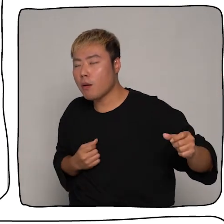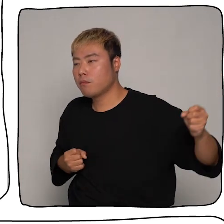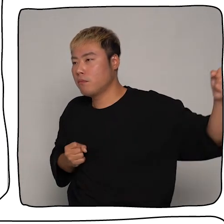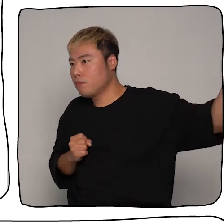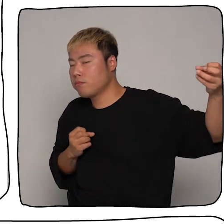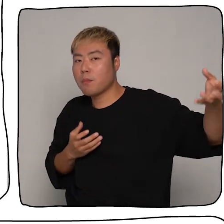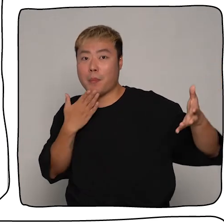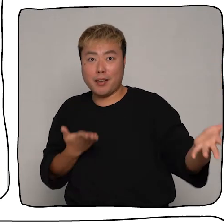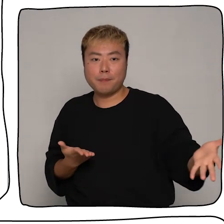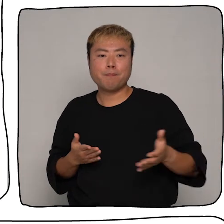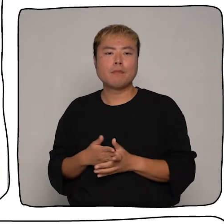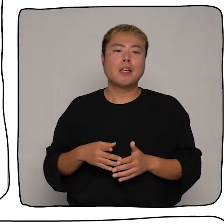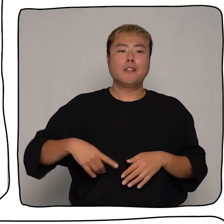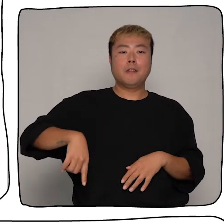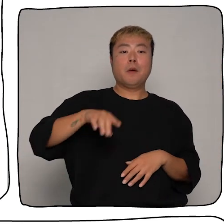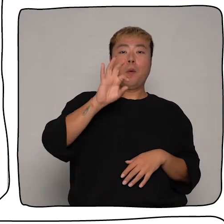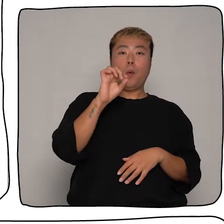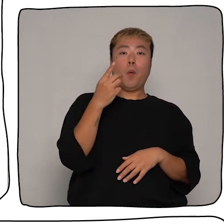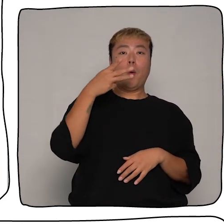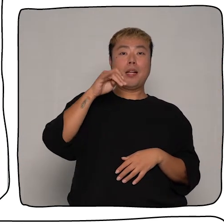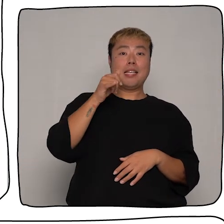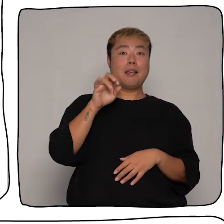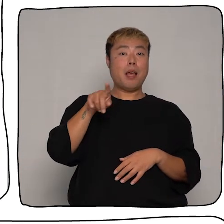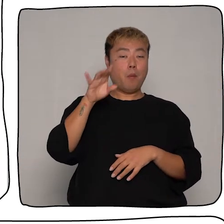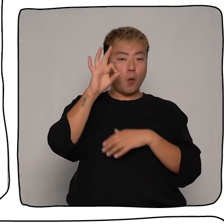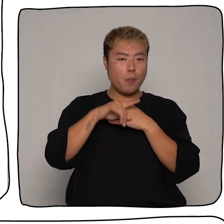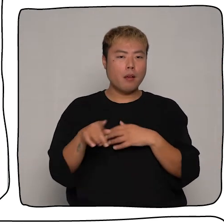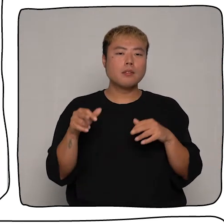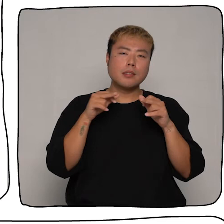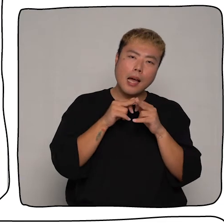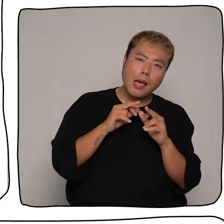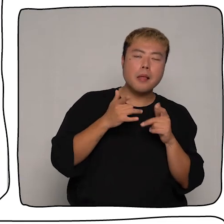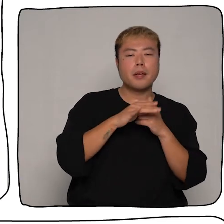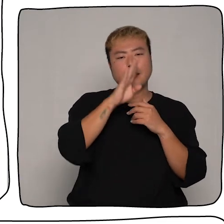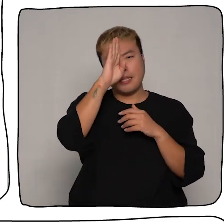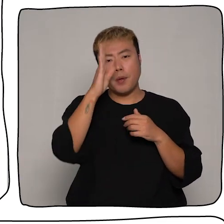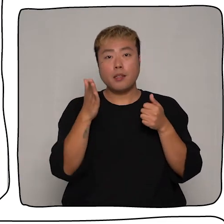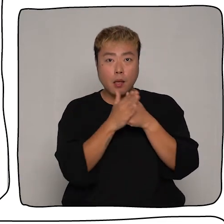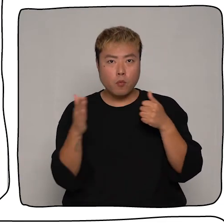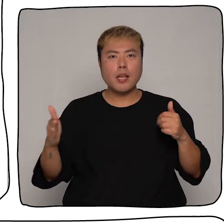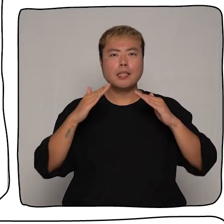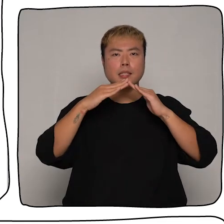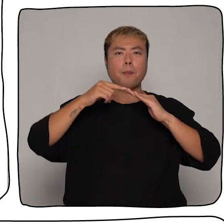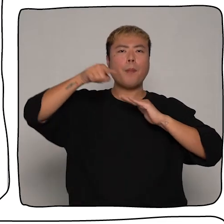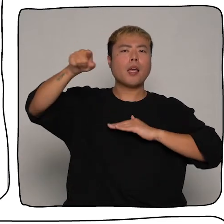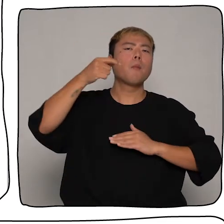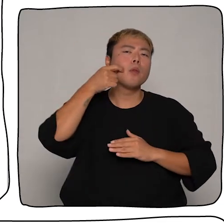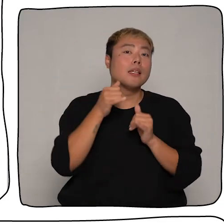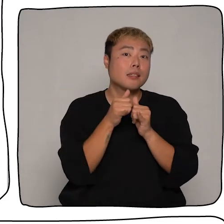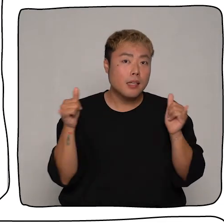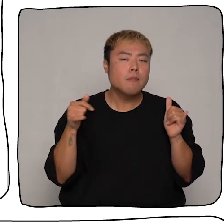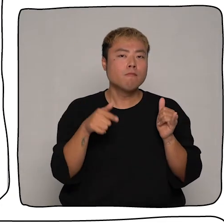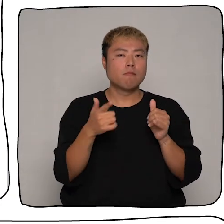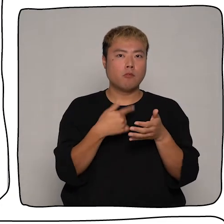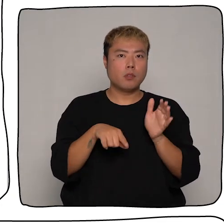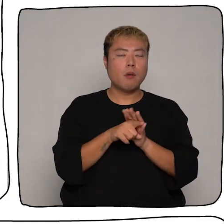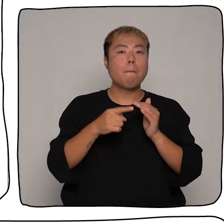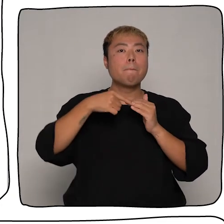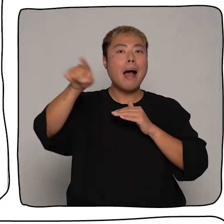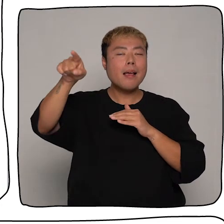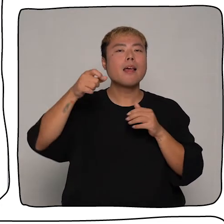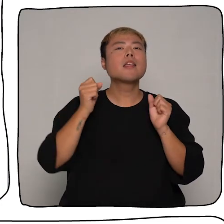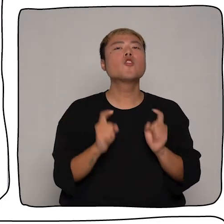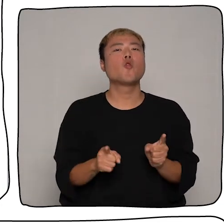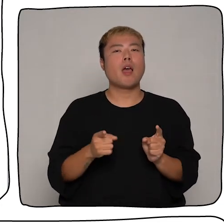gave people who have difficulty getting out of the house due to the disabilities or